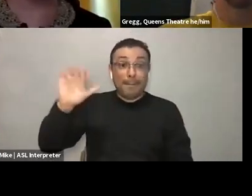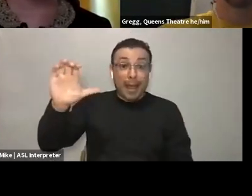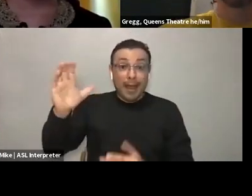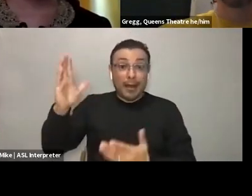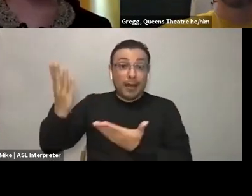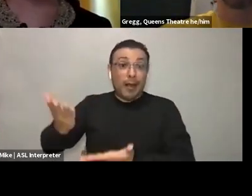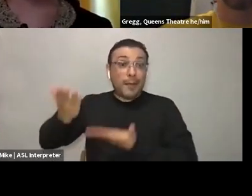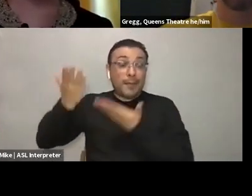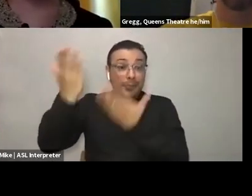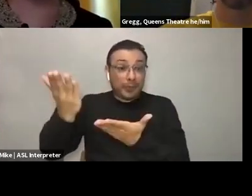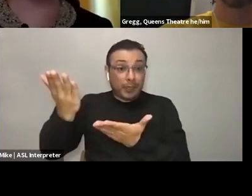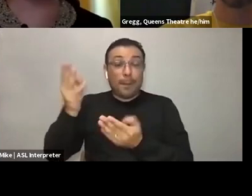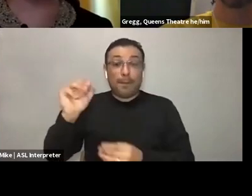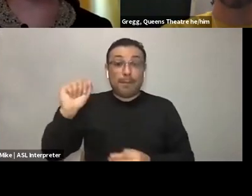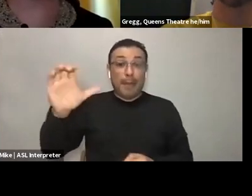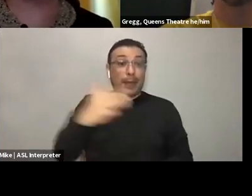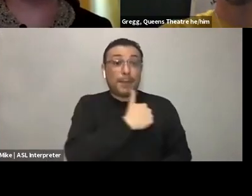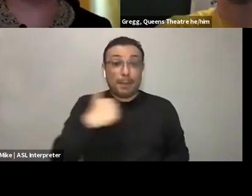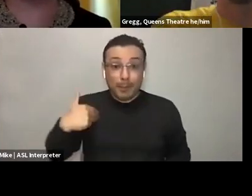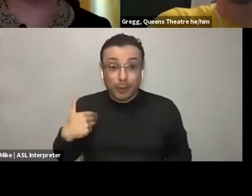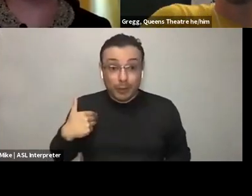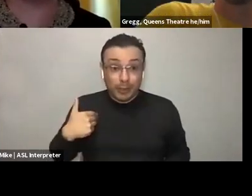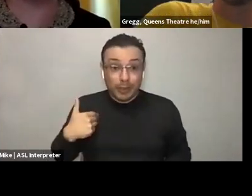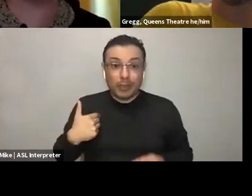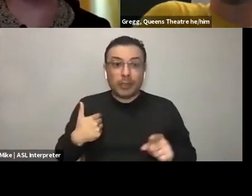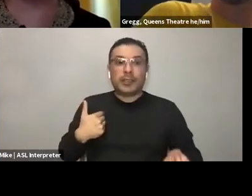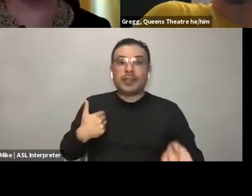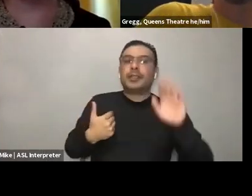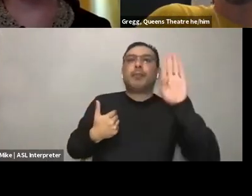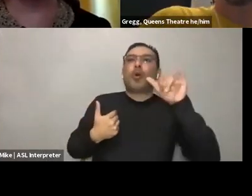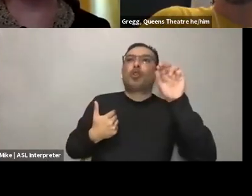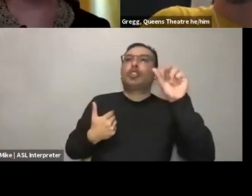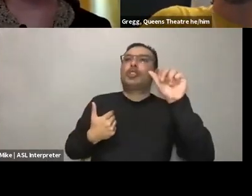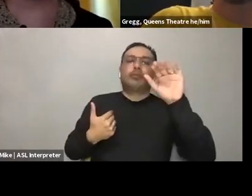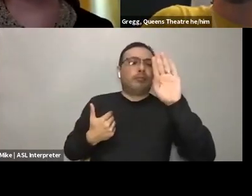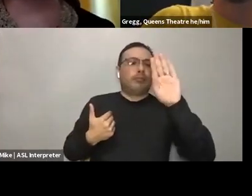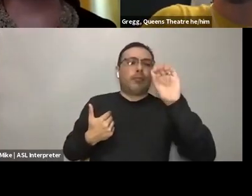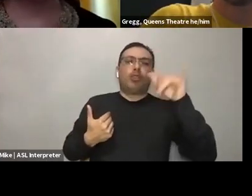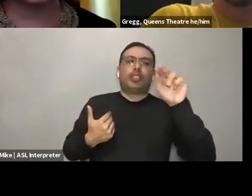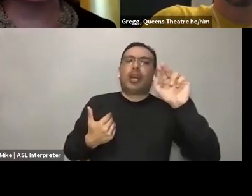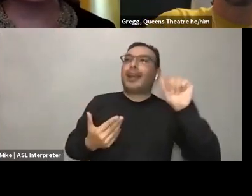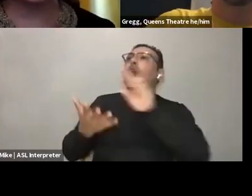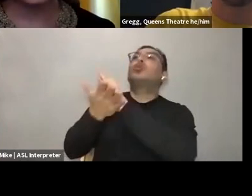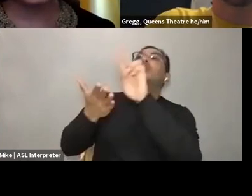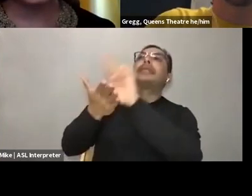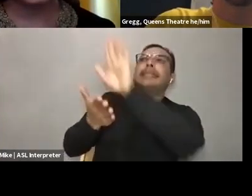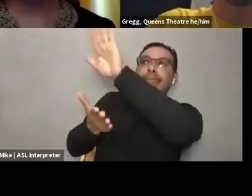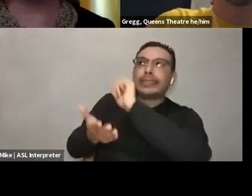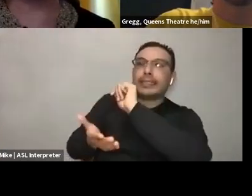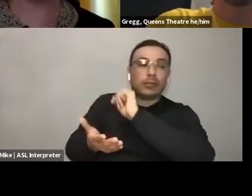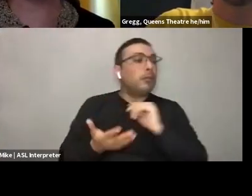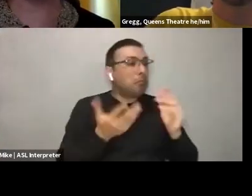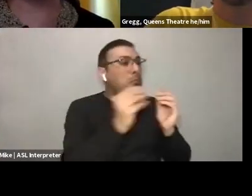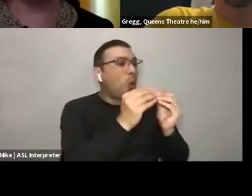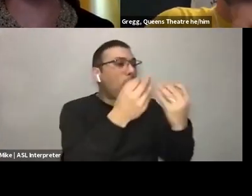for Mac members and you can find out on the Mac website. want to share about that, Bojana? Yeah, it's, it's actually bi-weekly.